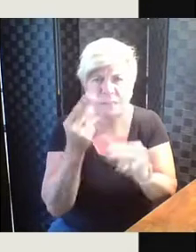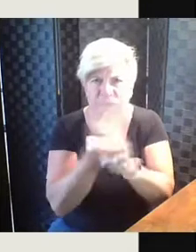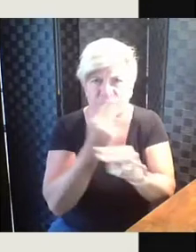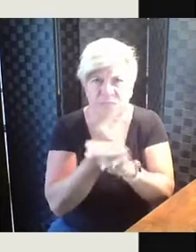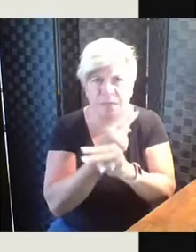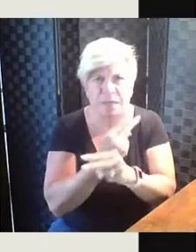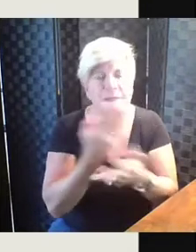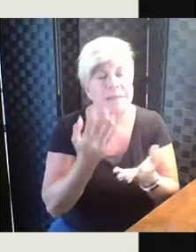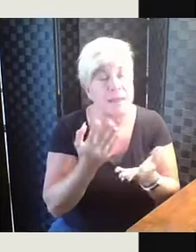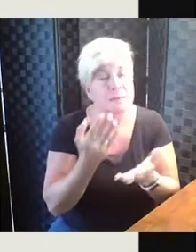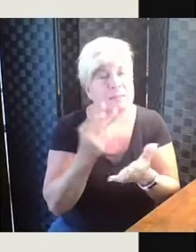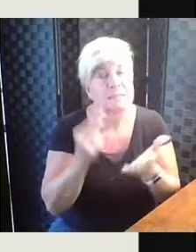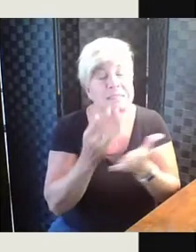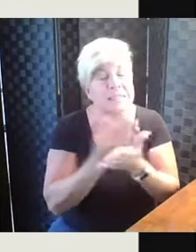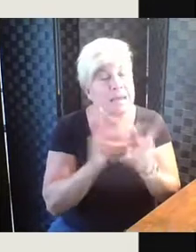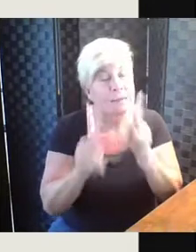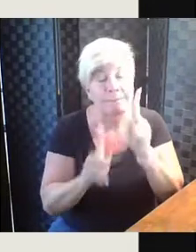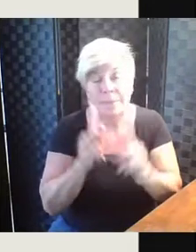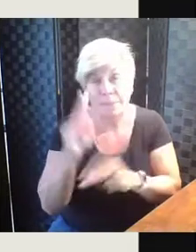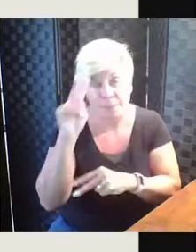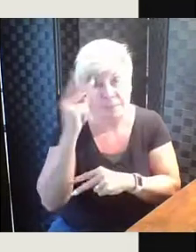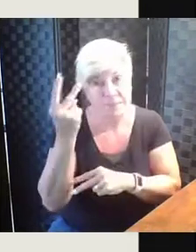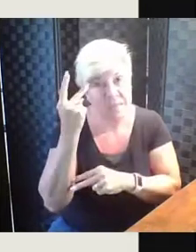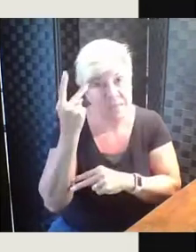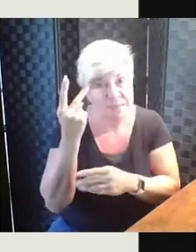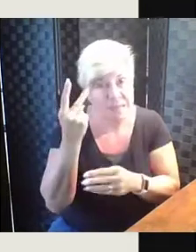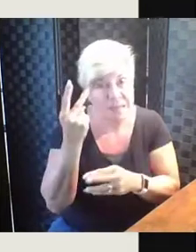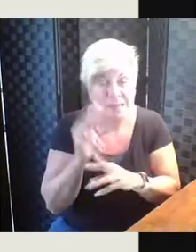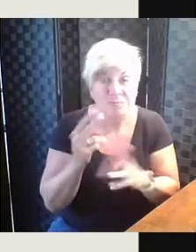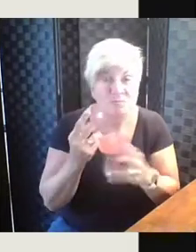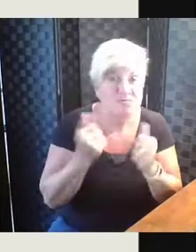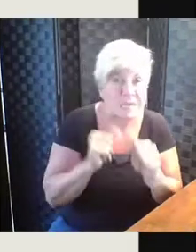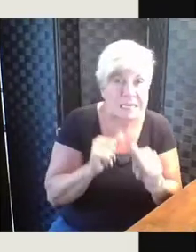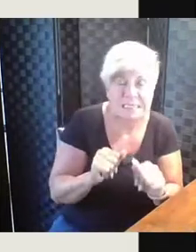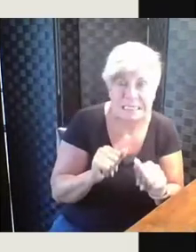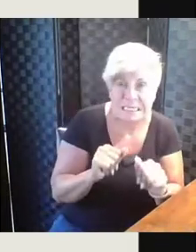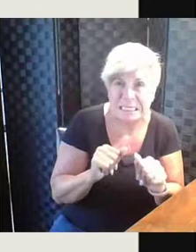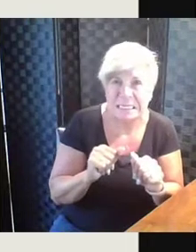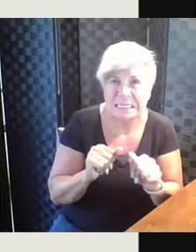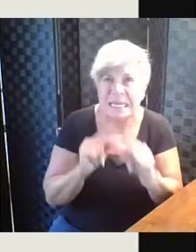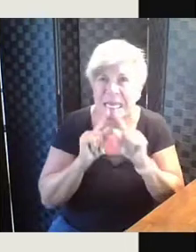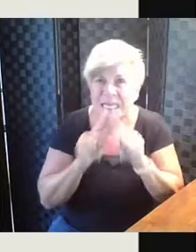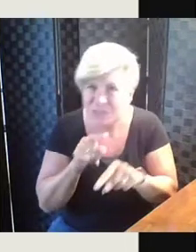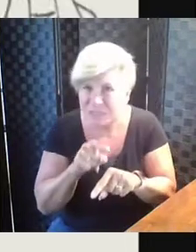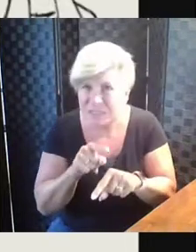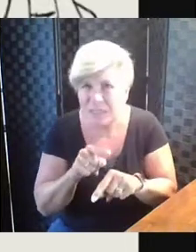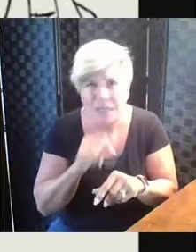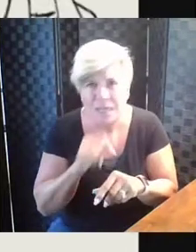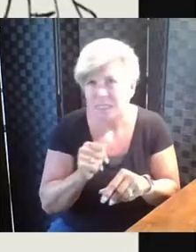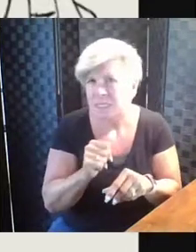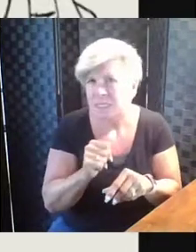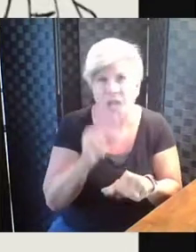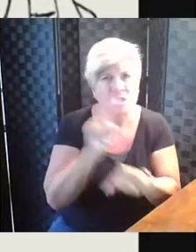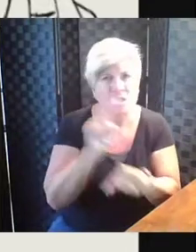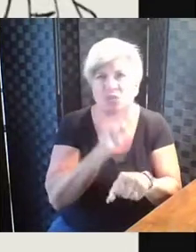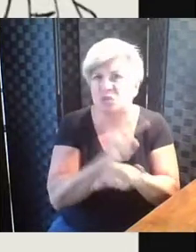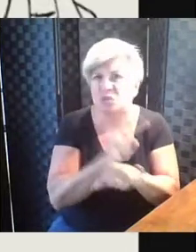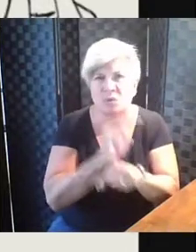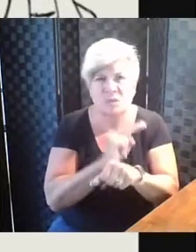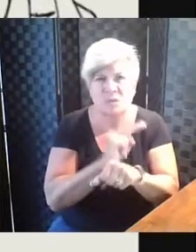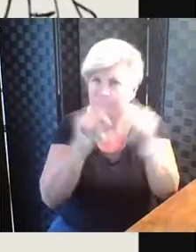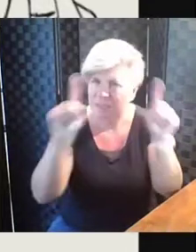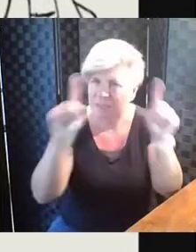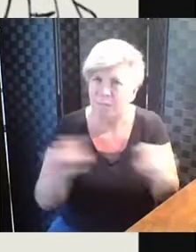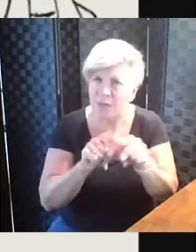a common misunderstanding that some students have when getting ready to compute their answer is not using